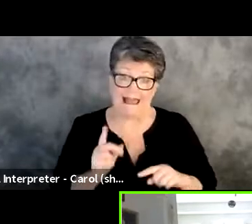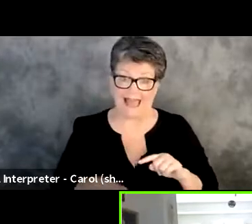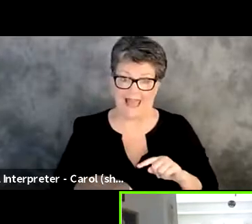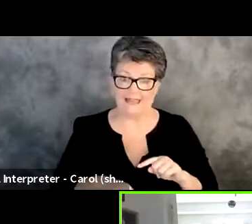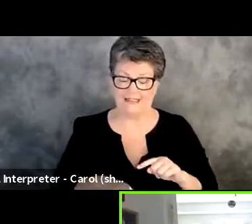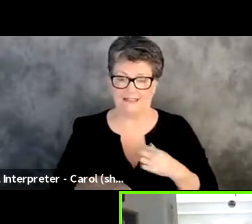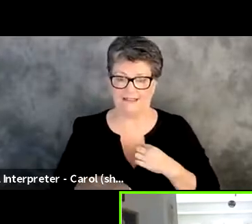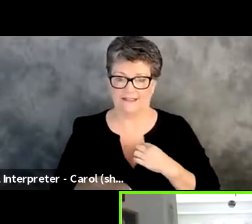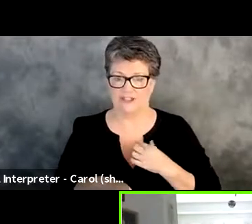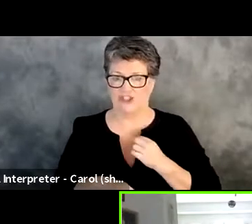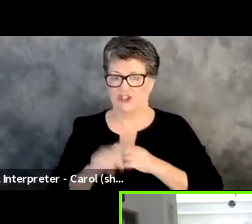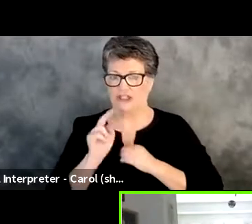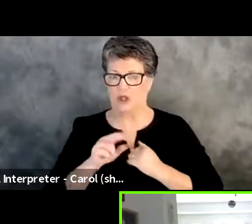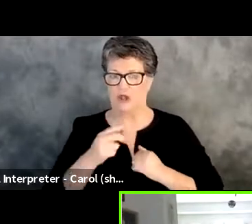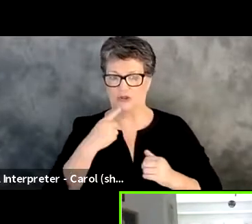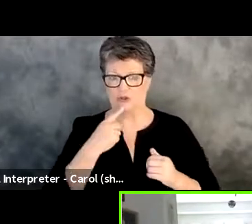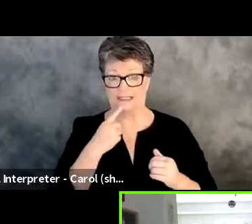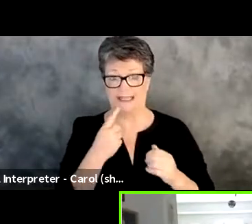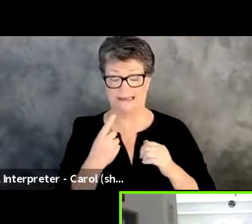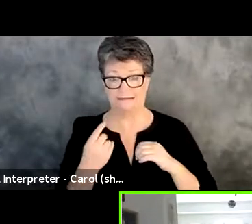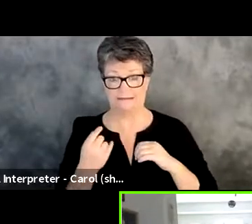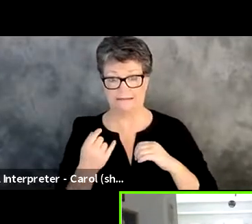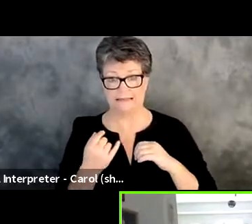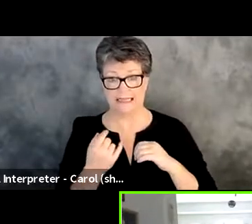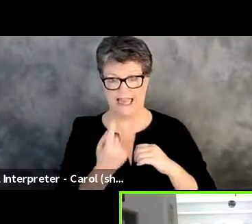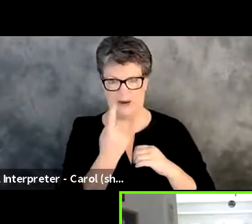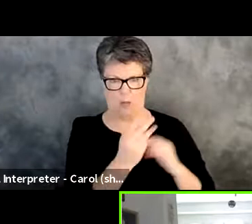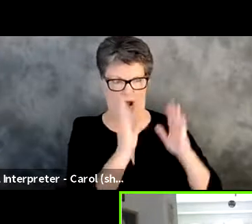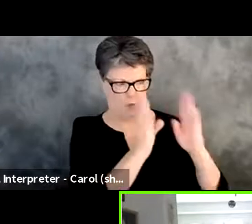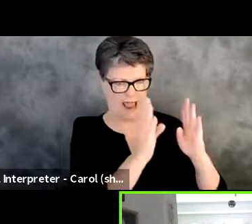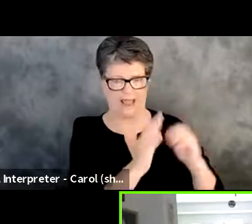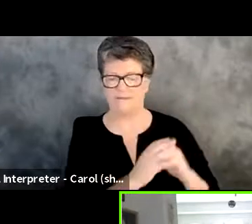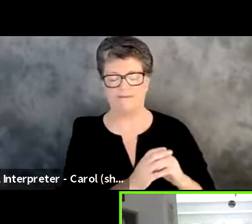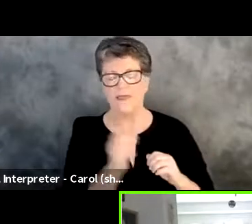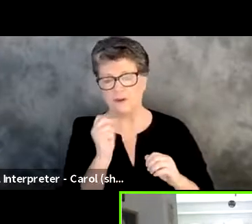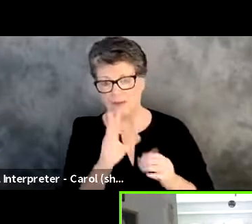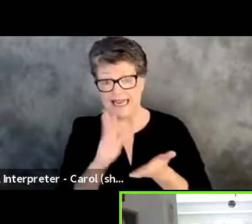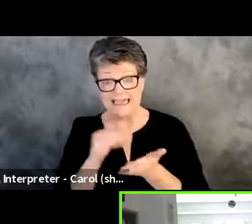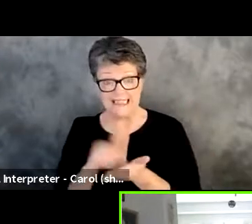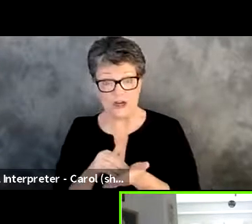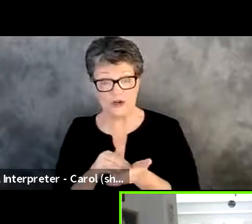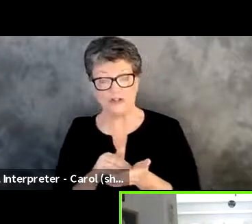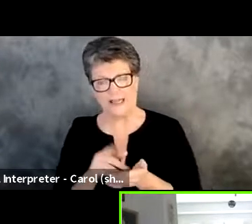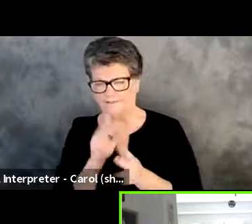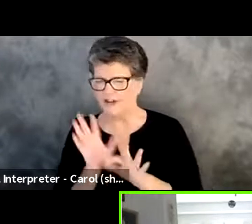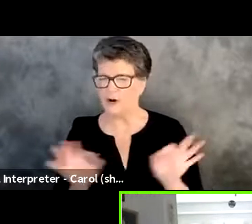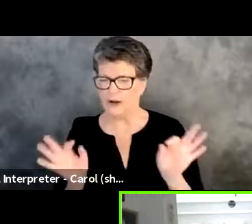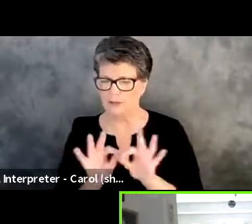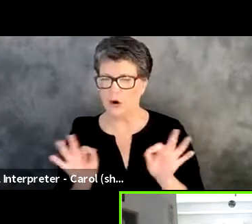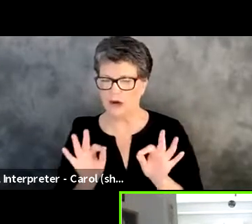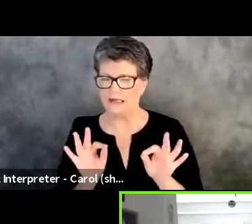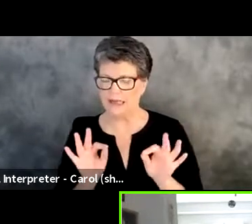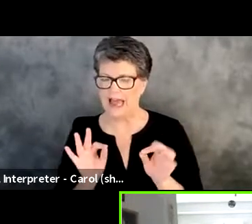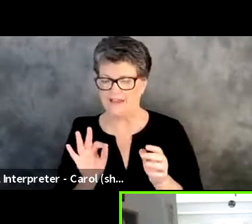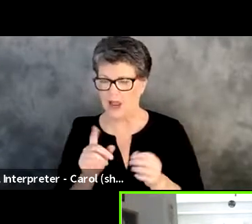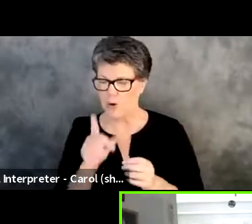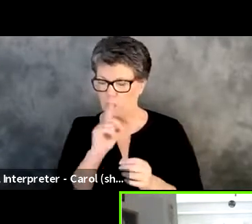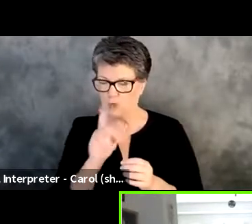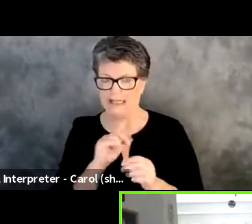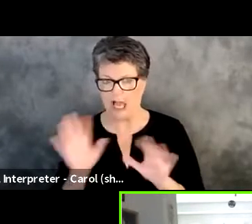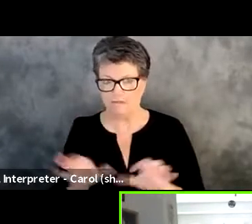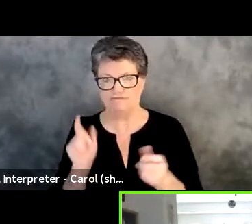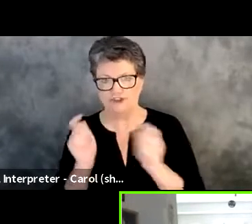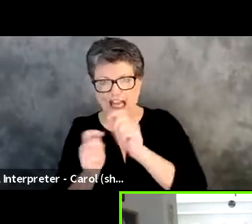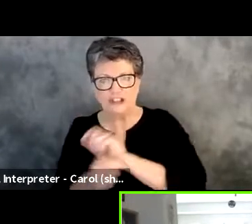really just look at things in isolation, because I do think there are many centers that are really important change agents in their